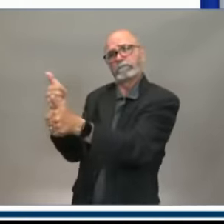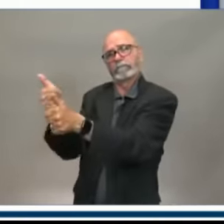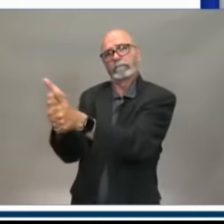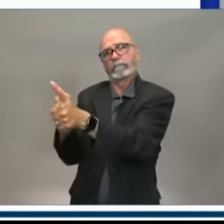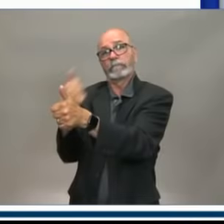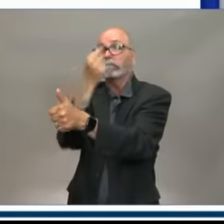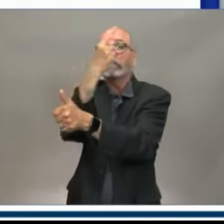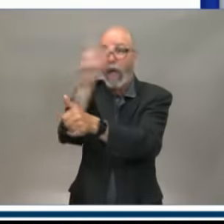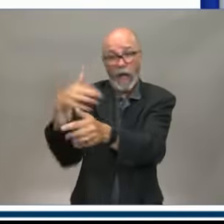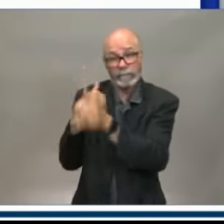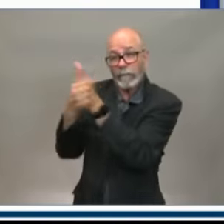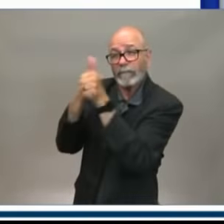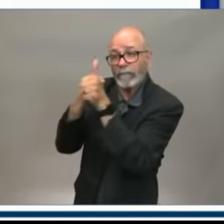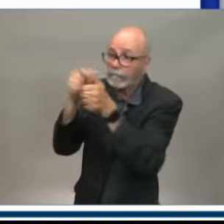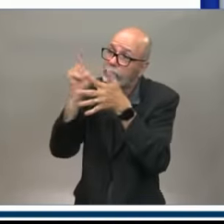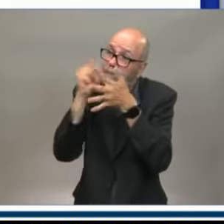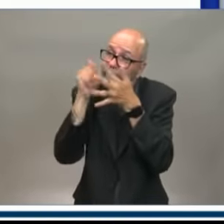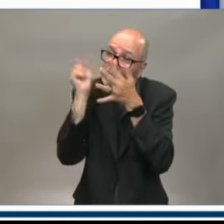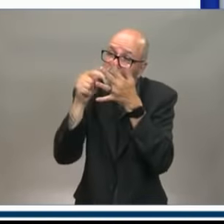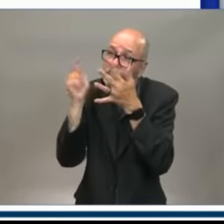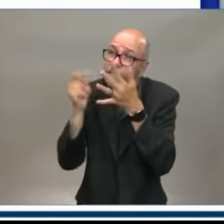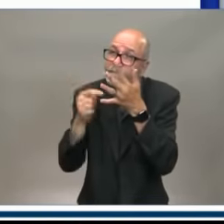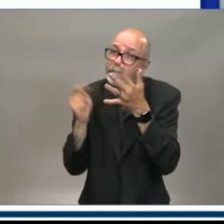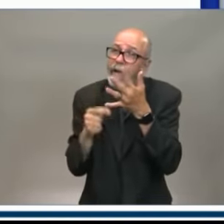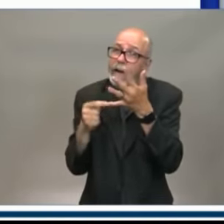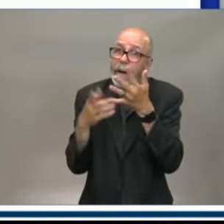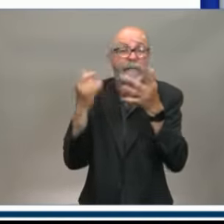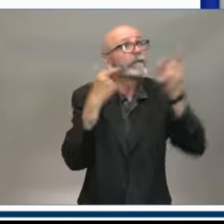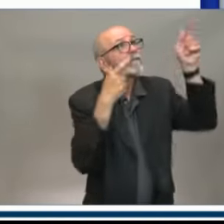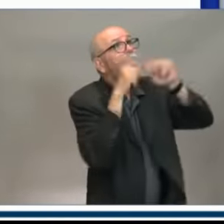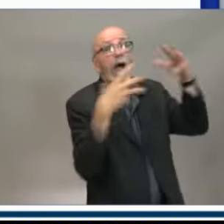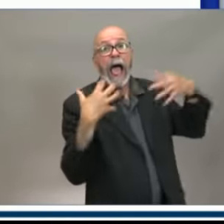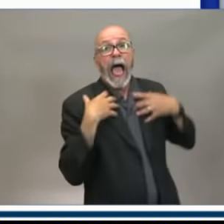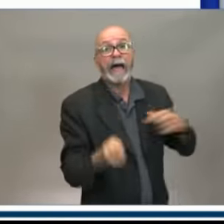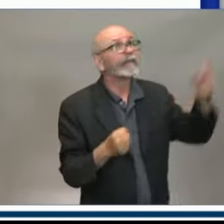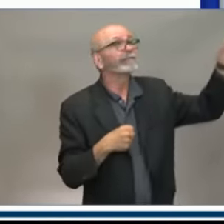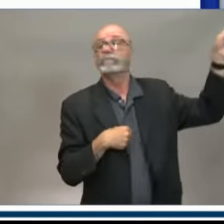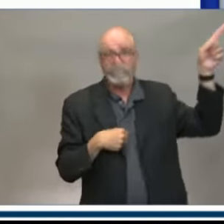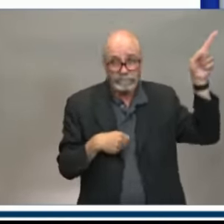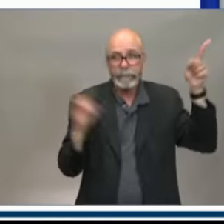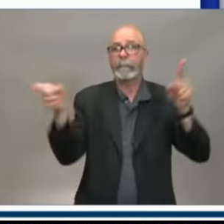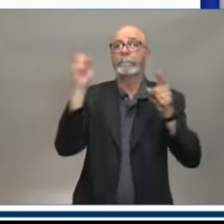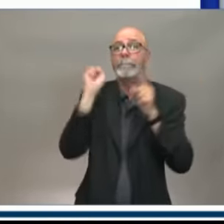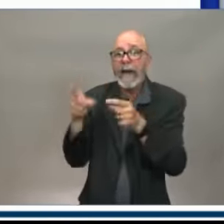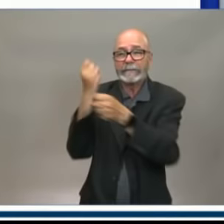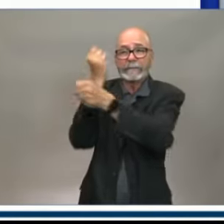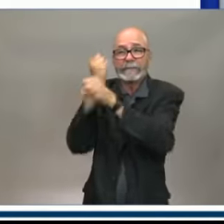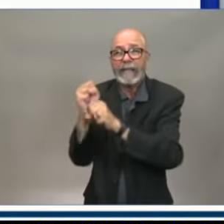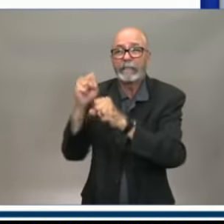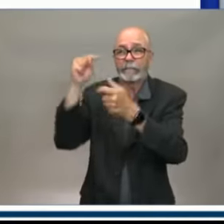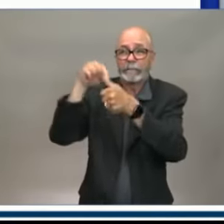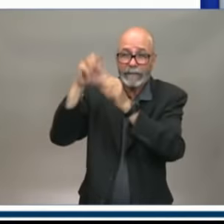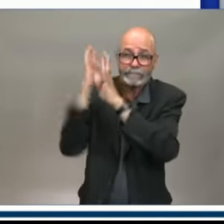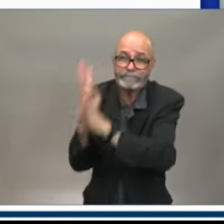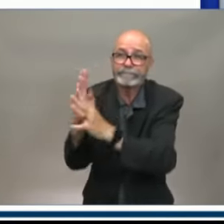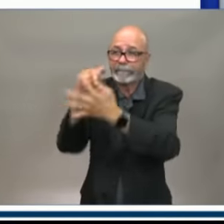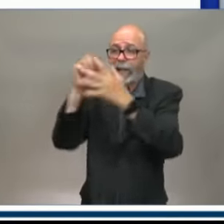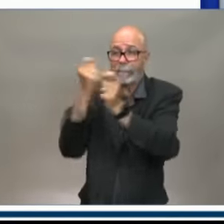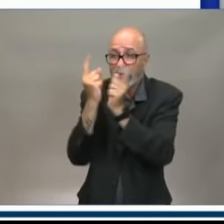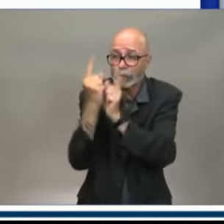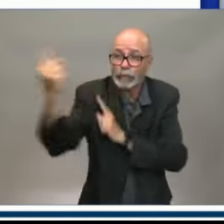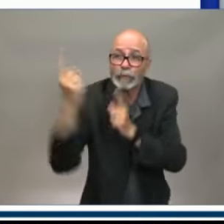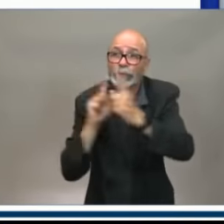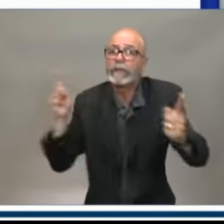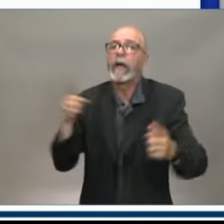public health guidelines. Make sure your workplace, employees, and customers are safe. Distance yourself, wear a mask